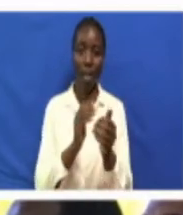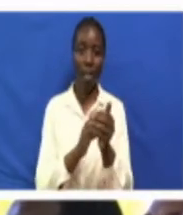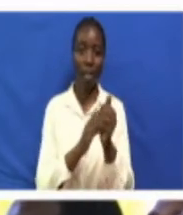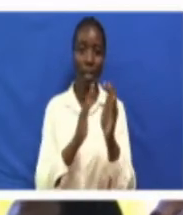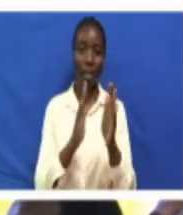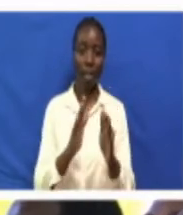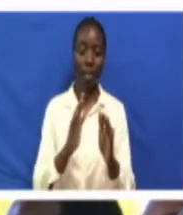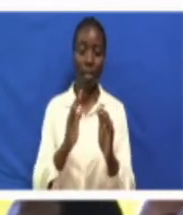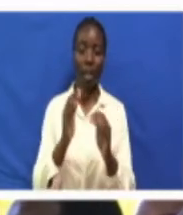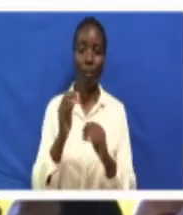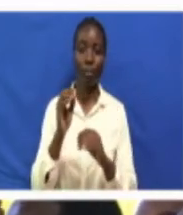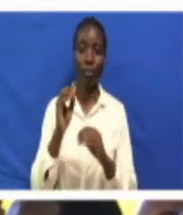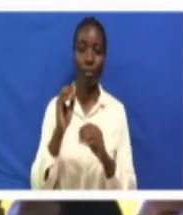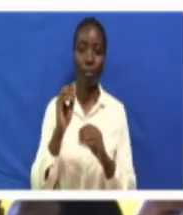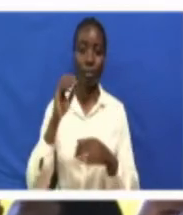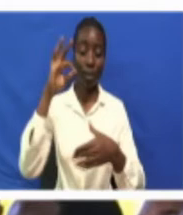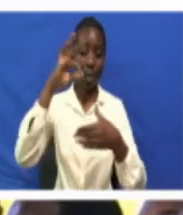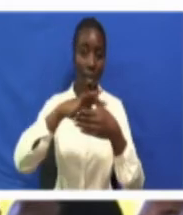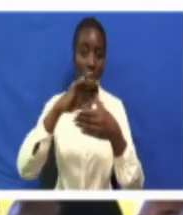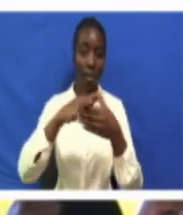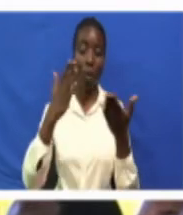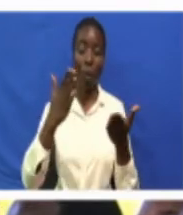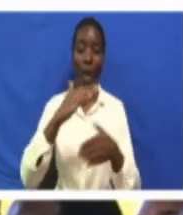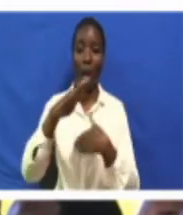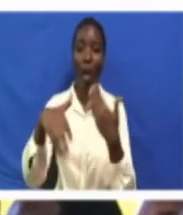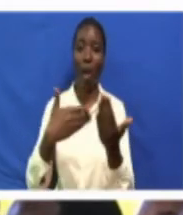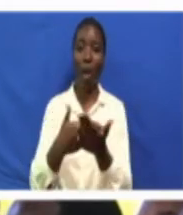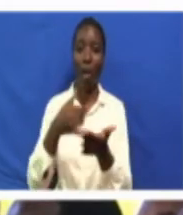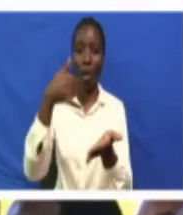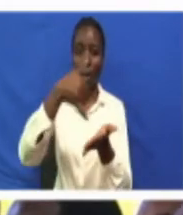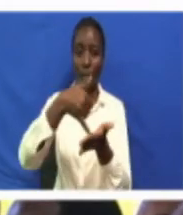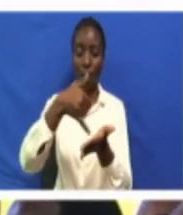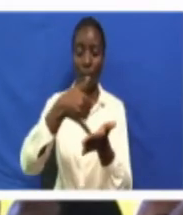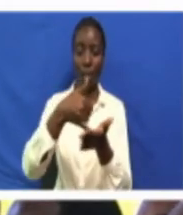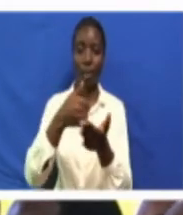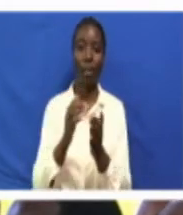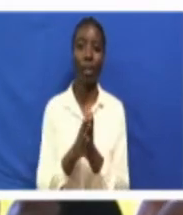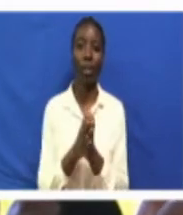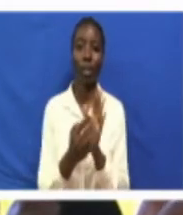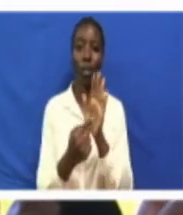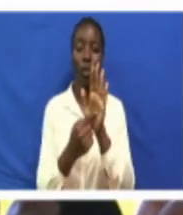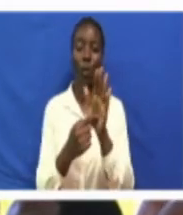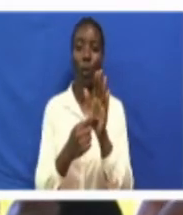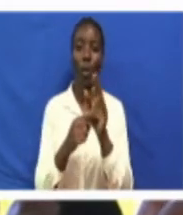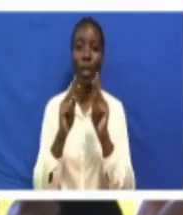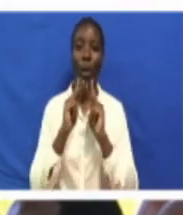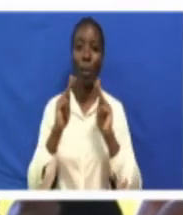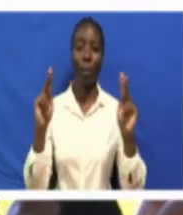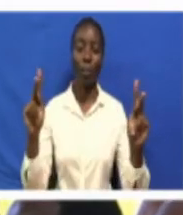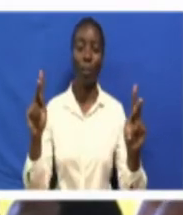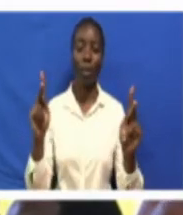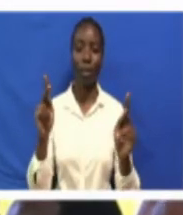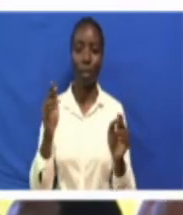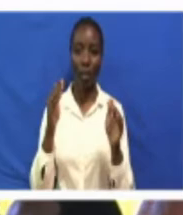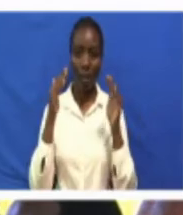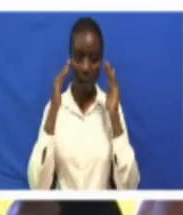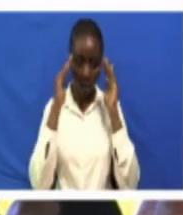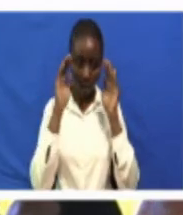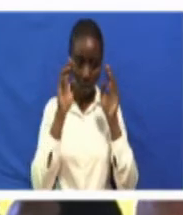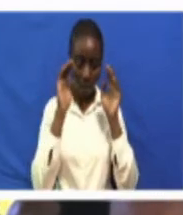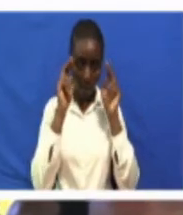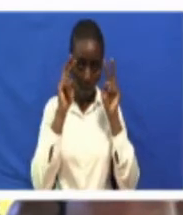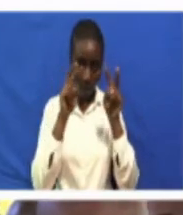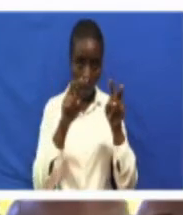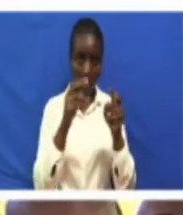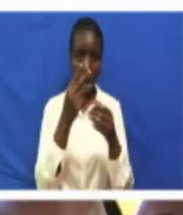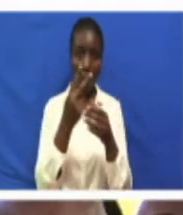erections is an exercise that we are part of in distinguished by the harmonious implementation of both at